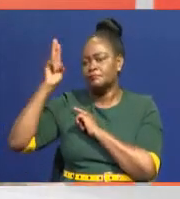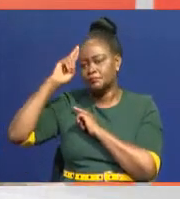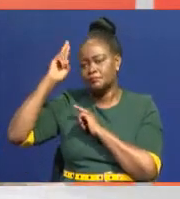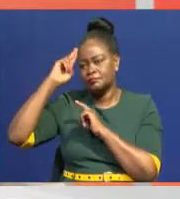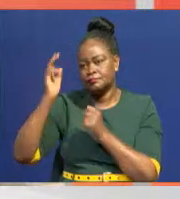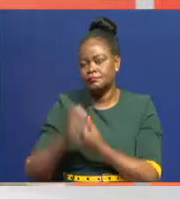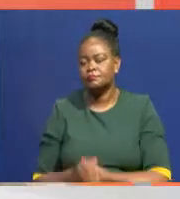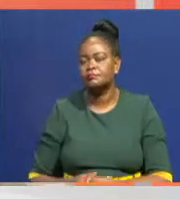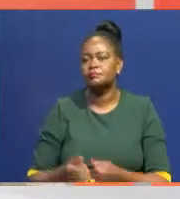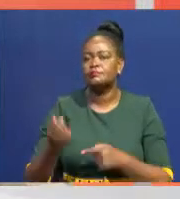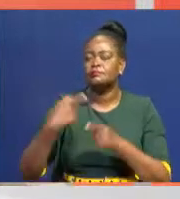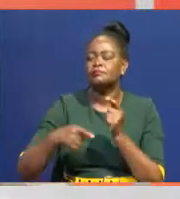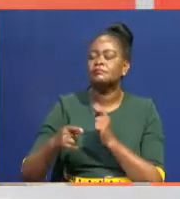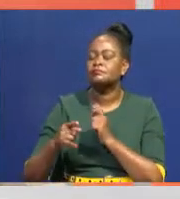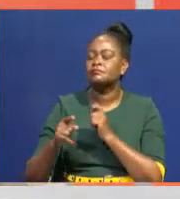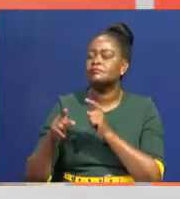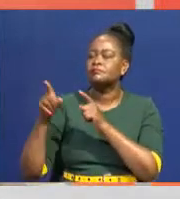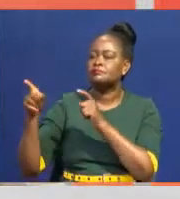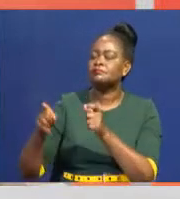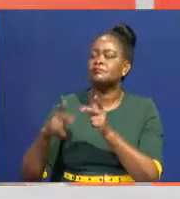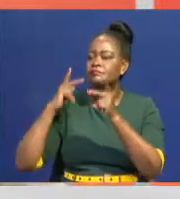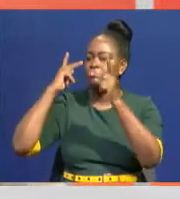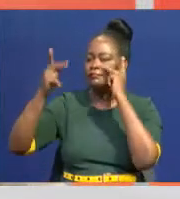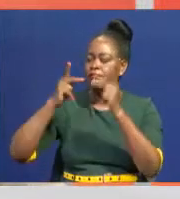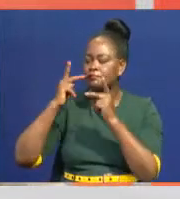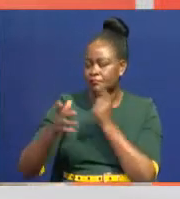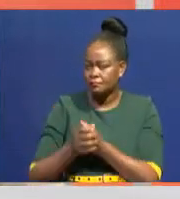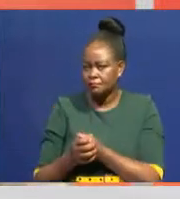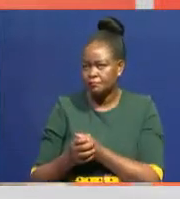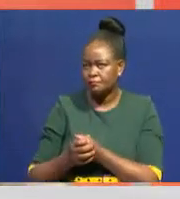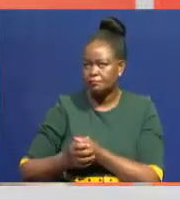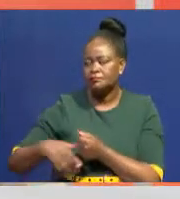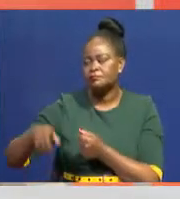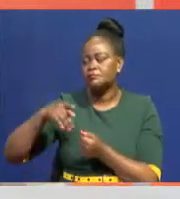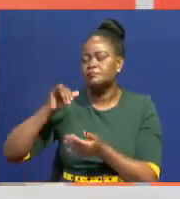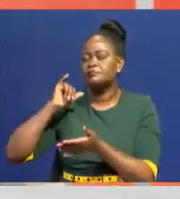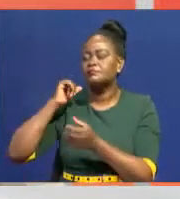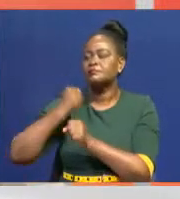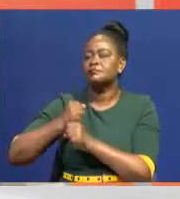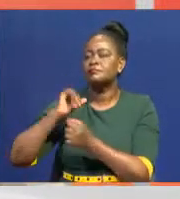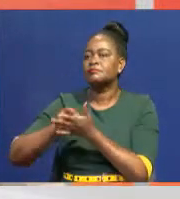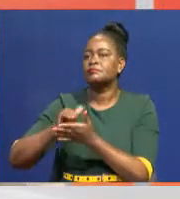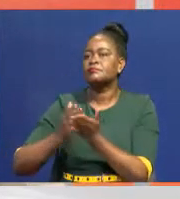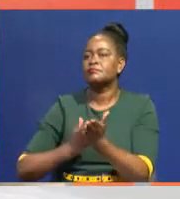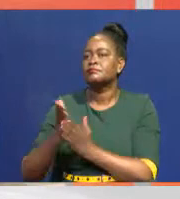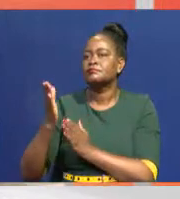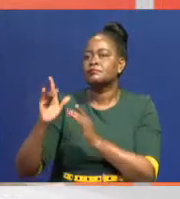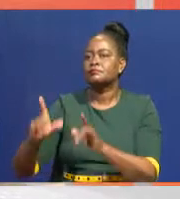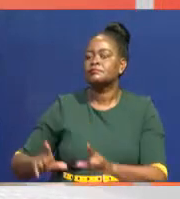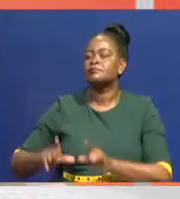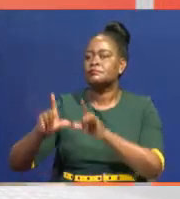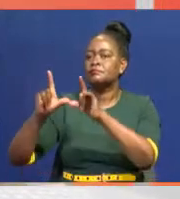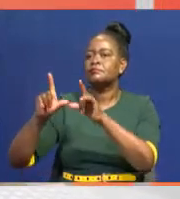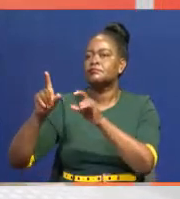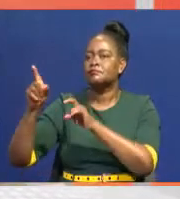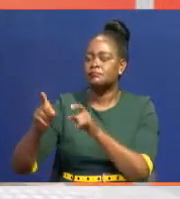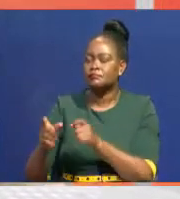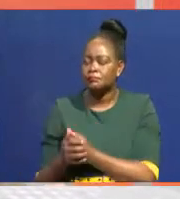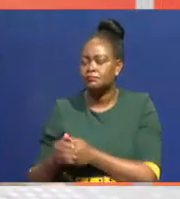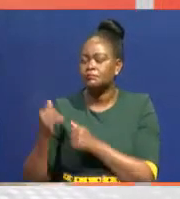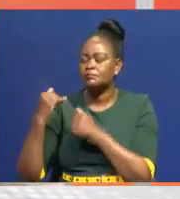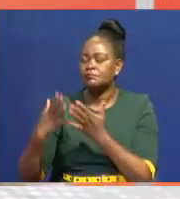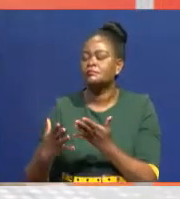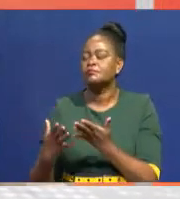from a regulatory perspective, of course, we do that through, licensing and regulating players in the field.